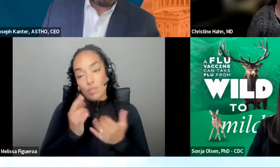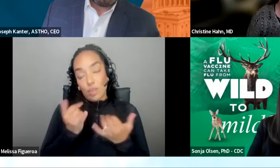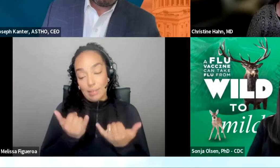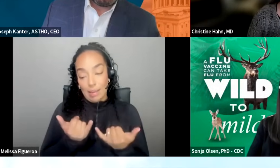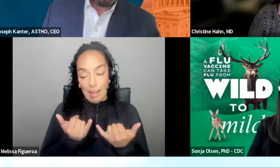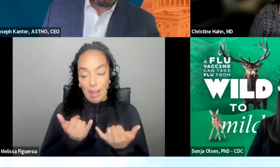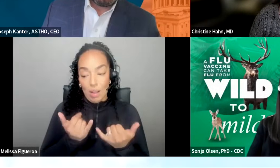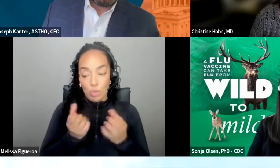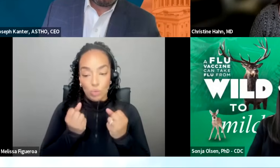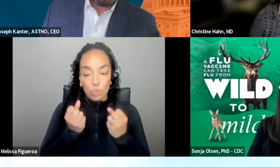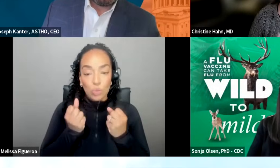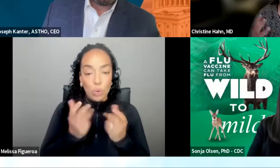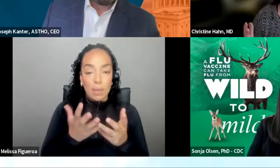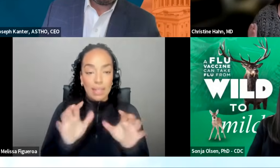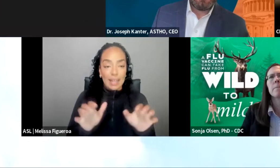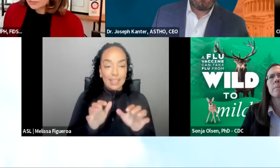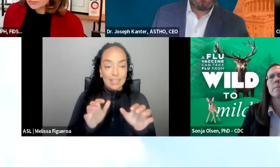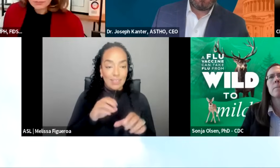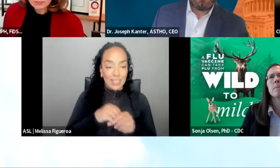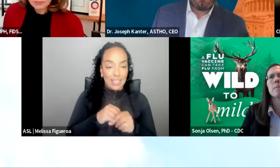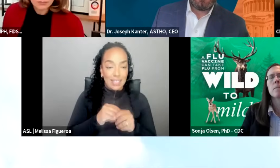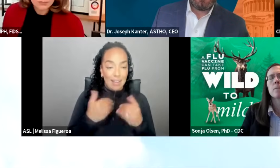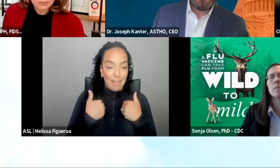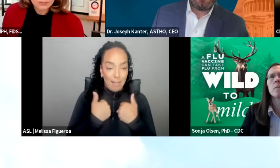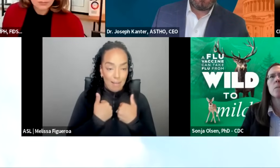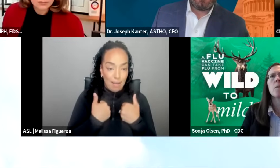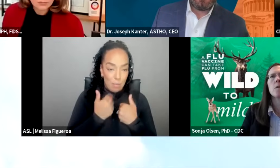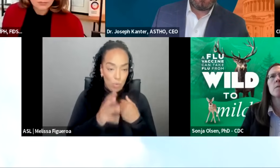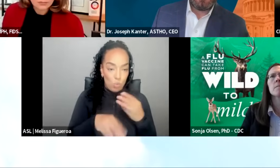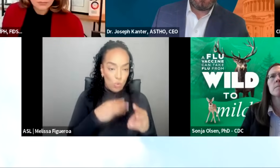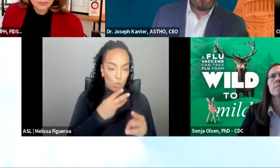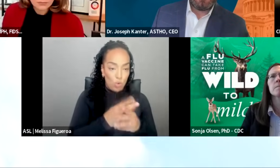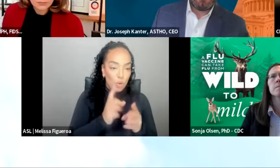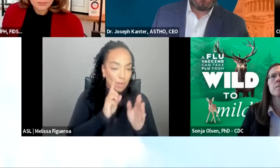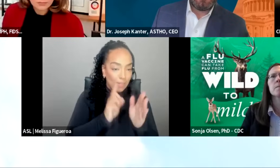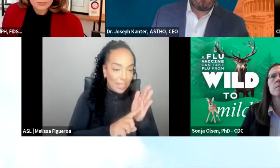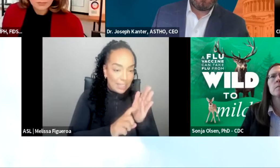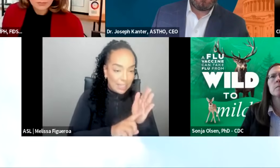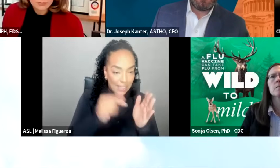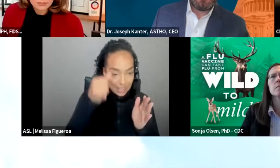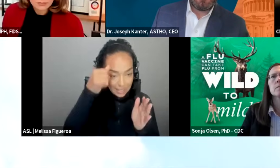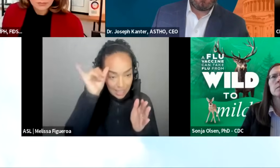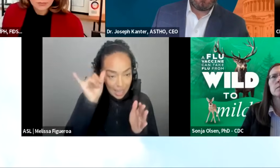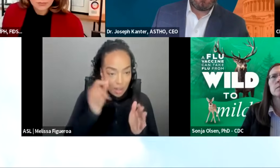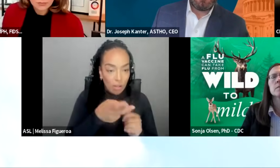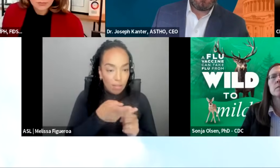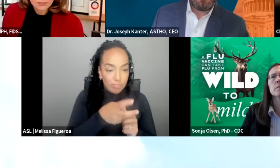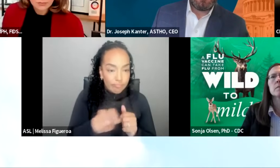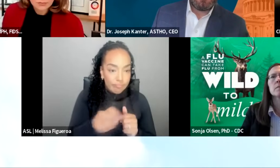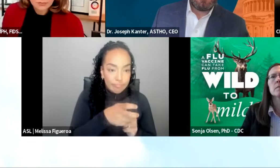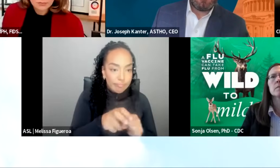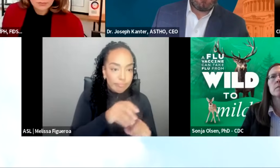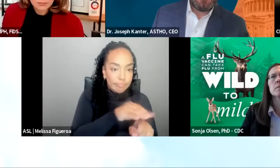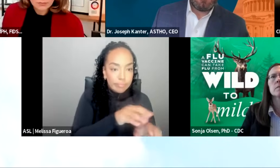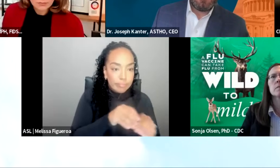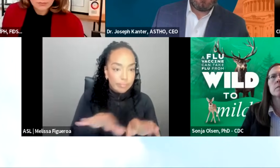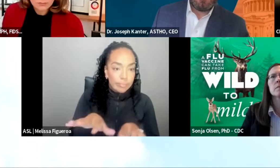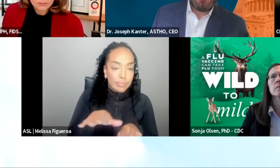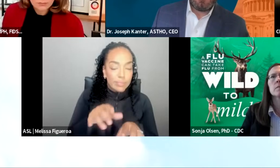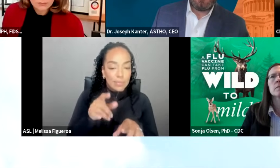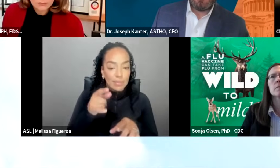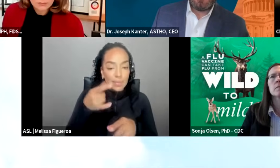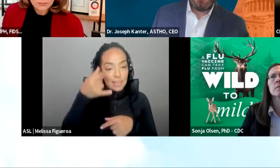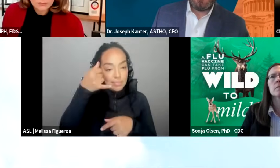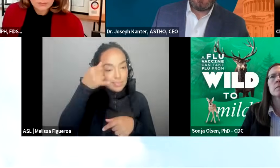so much of this activity is in the animal world, of course, investigating the cattle, transmission between cattle and other animals, can you help